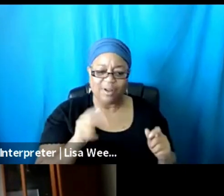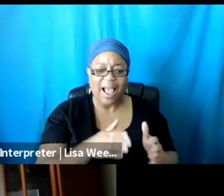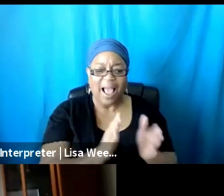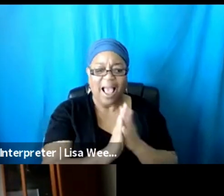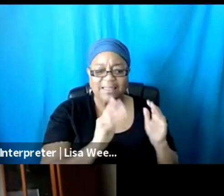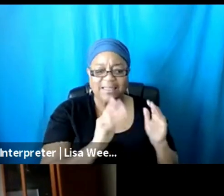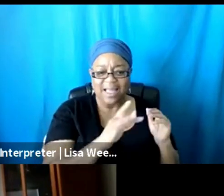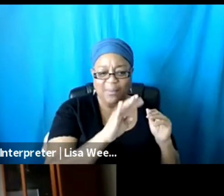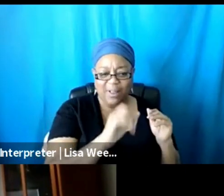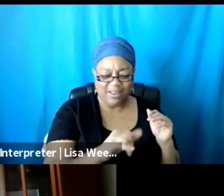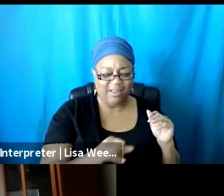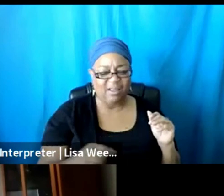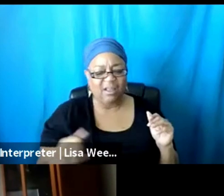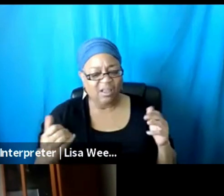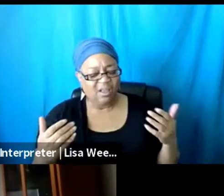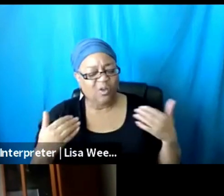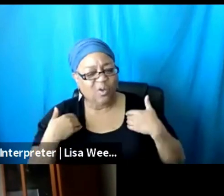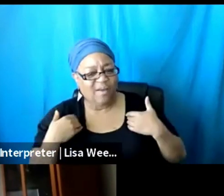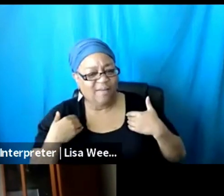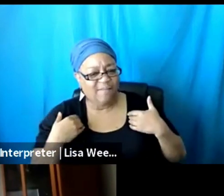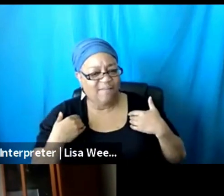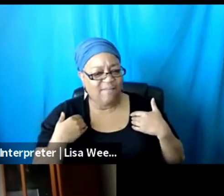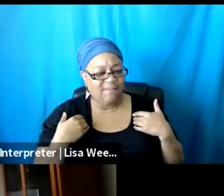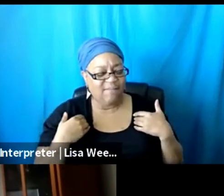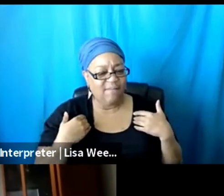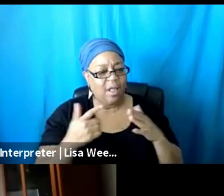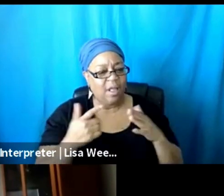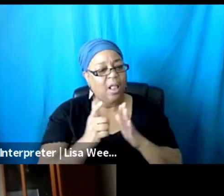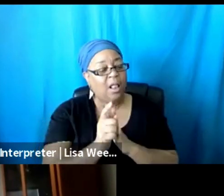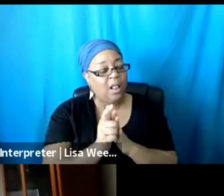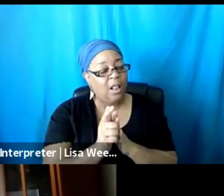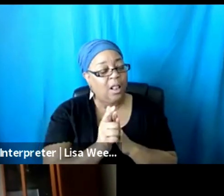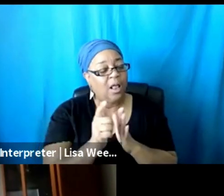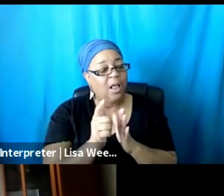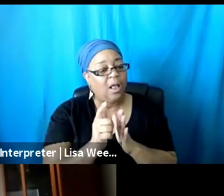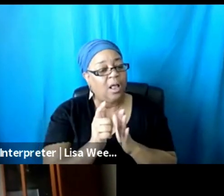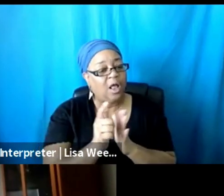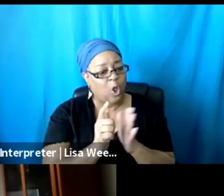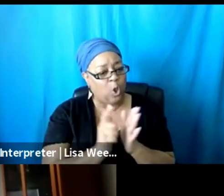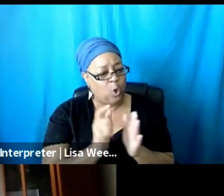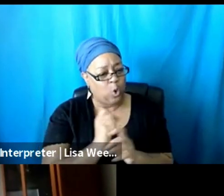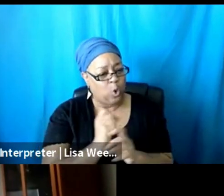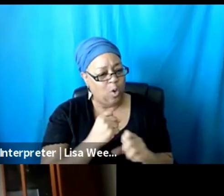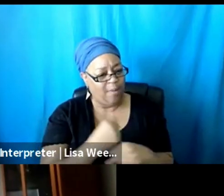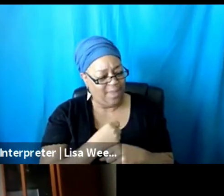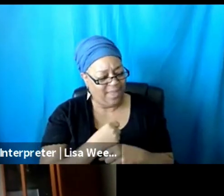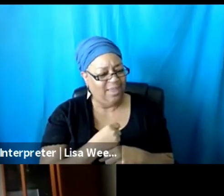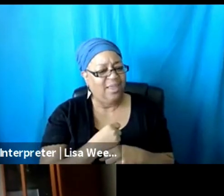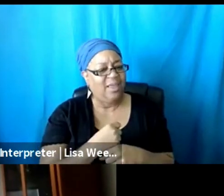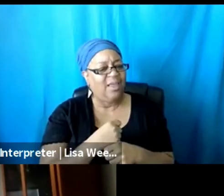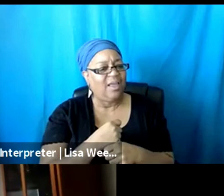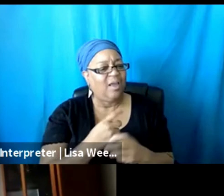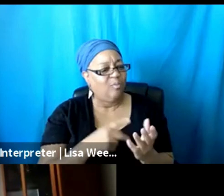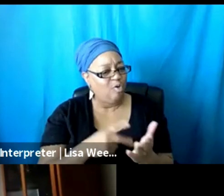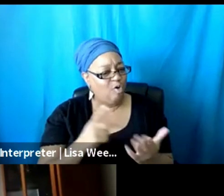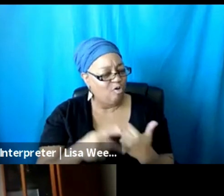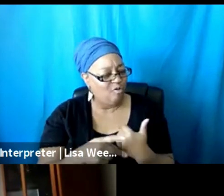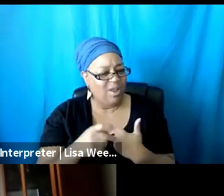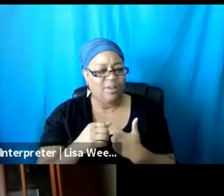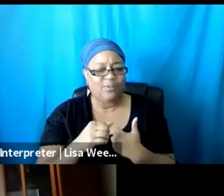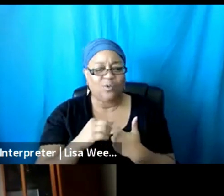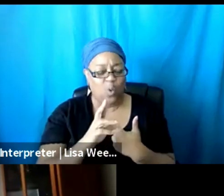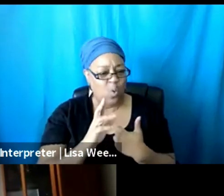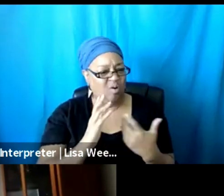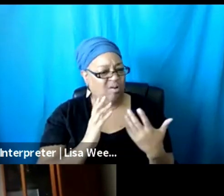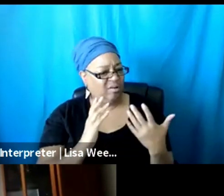Are there legislative initiatives, or is there a kind of a clearinghouse for legislative initiatives relative to